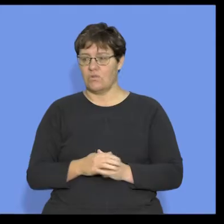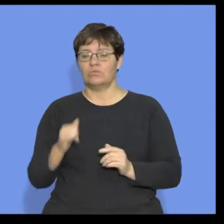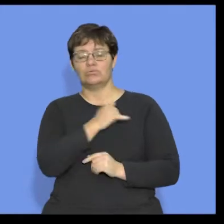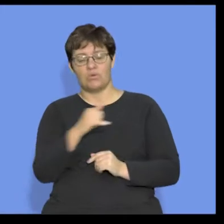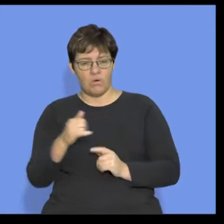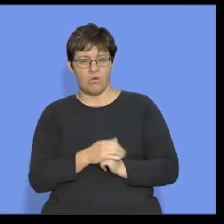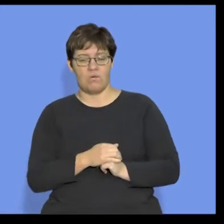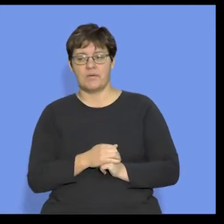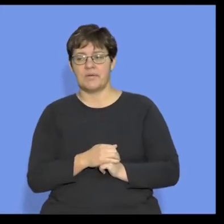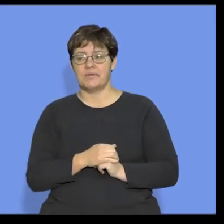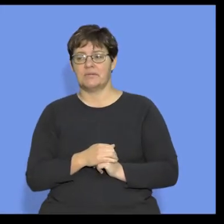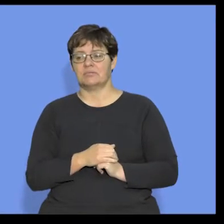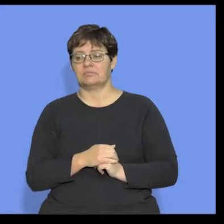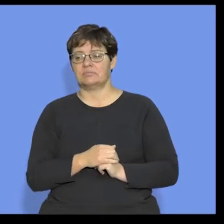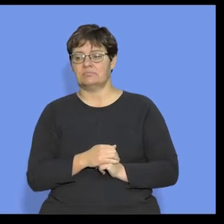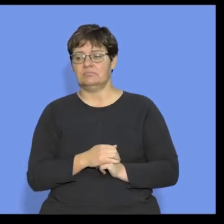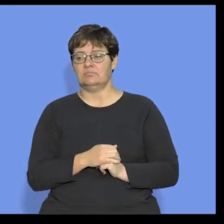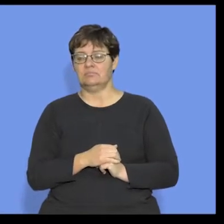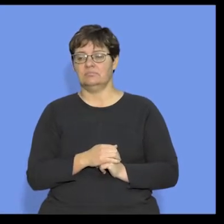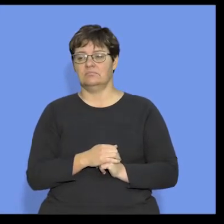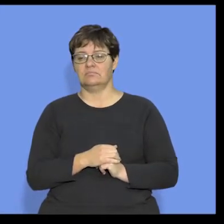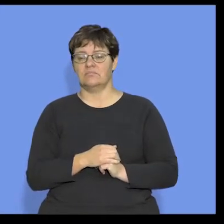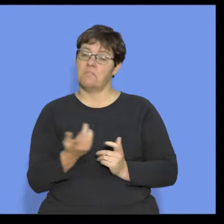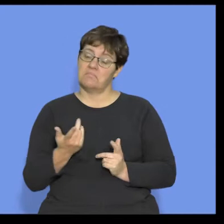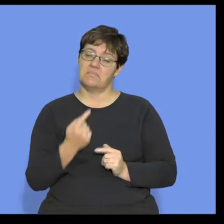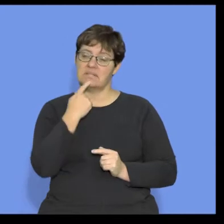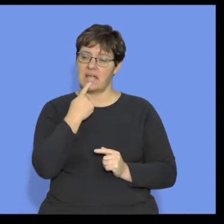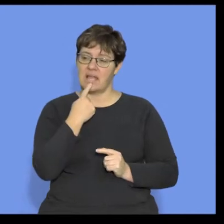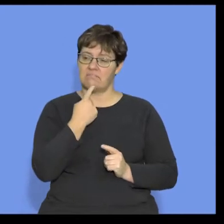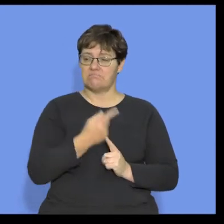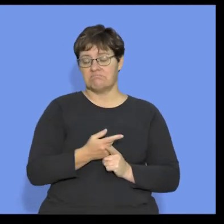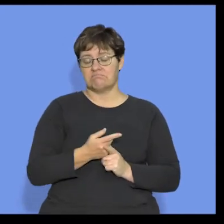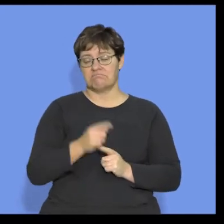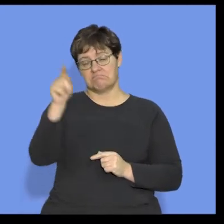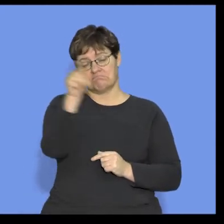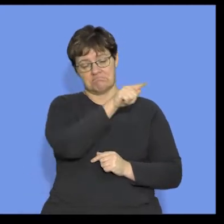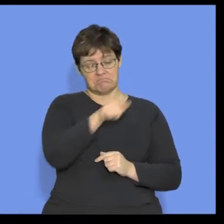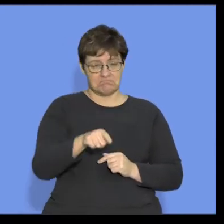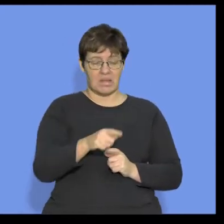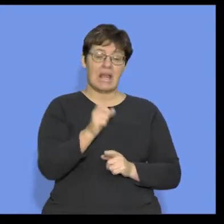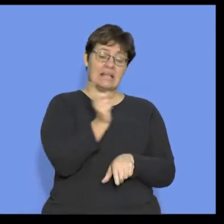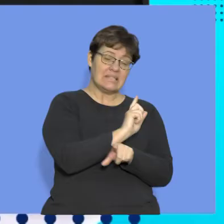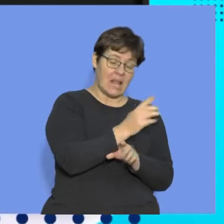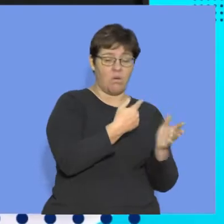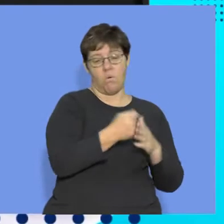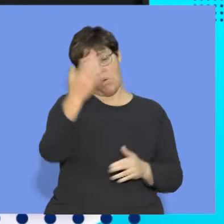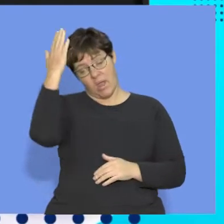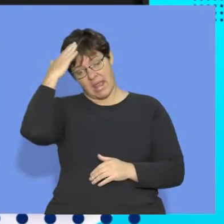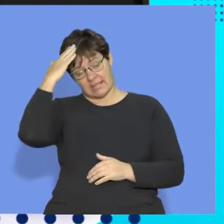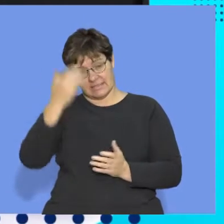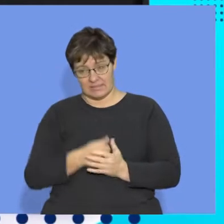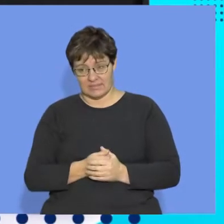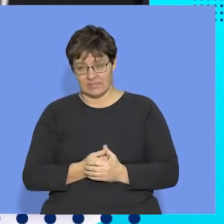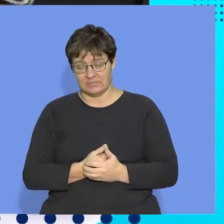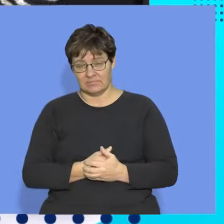line of that nature, are we together? Which is tail or head, okay? So it's